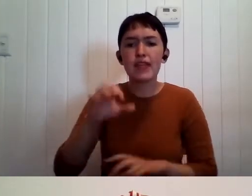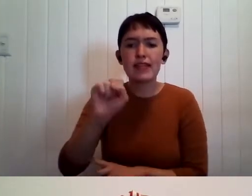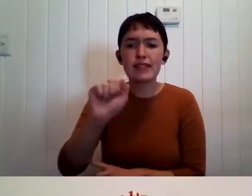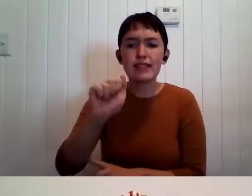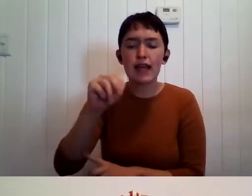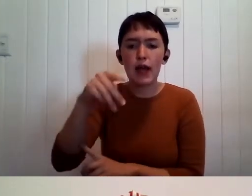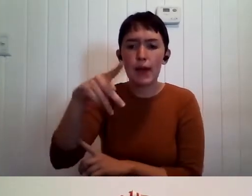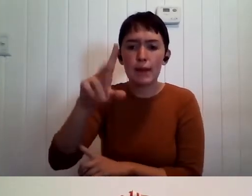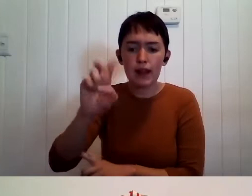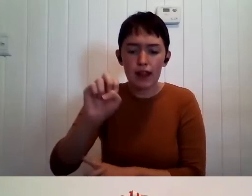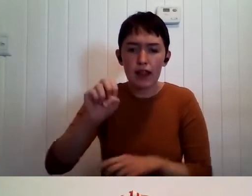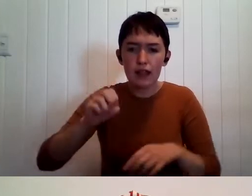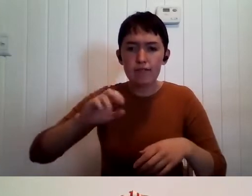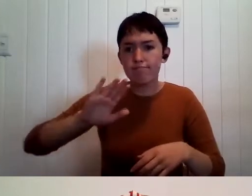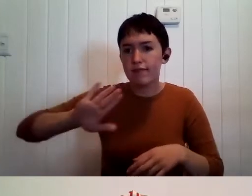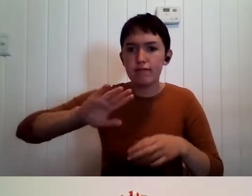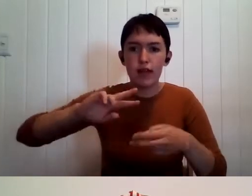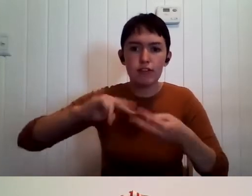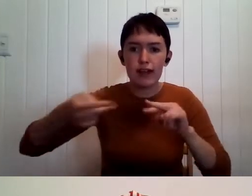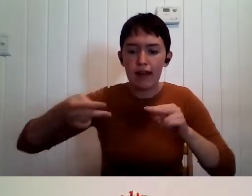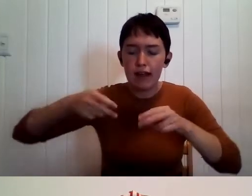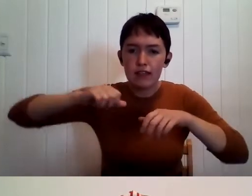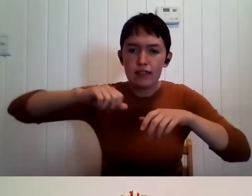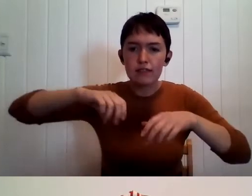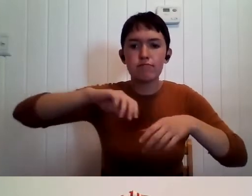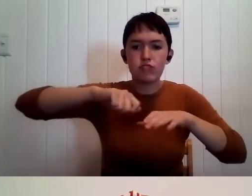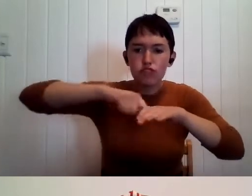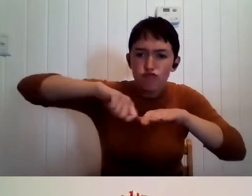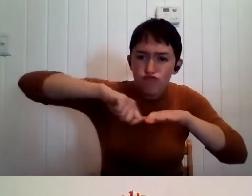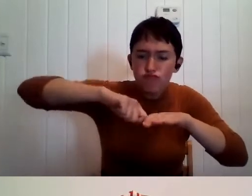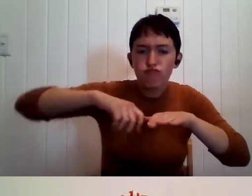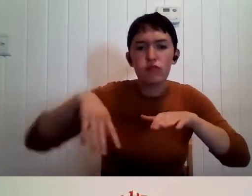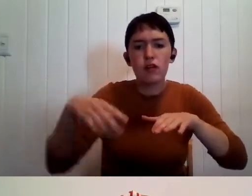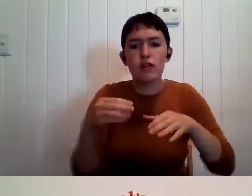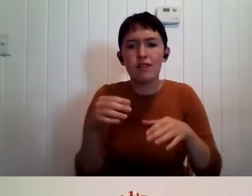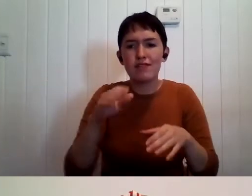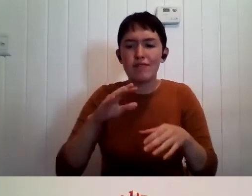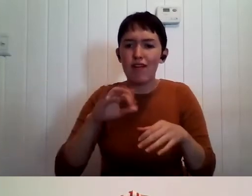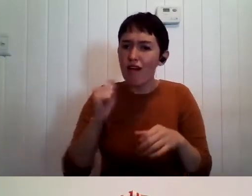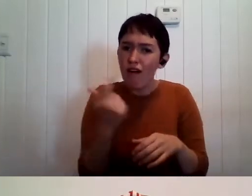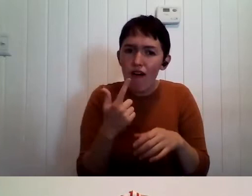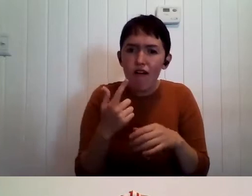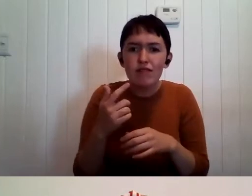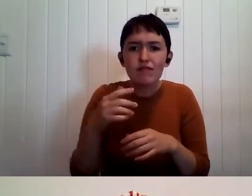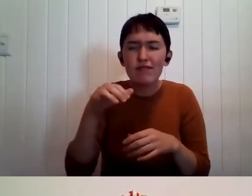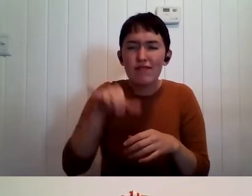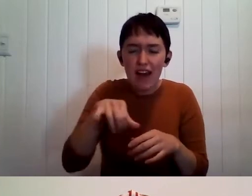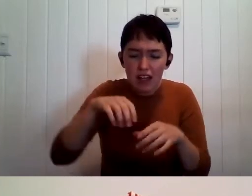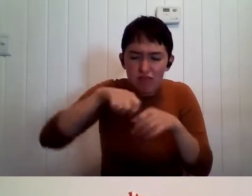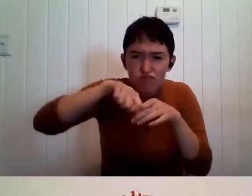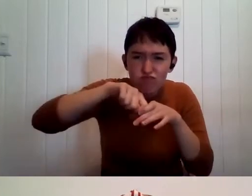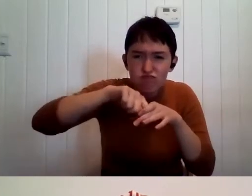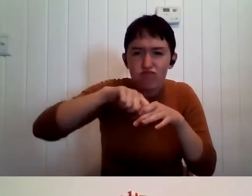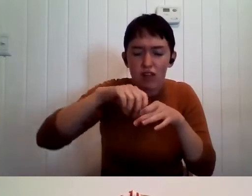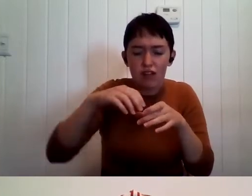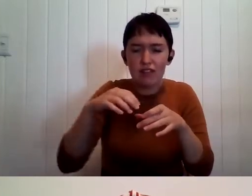and then everything that's present in cells would be in that like smoothie of squid. Now,